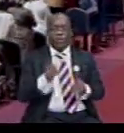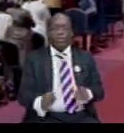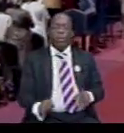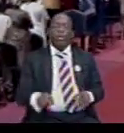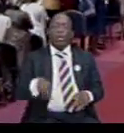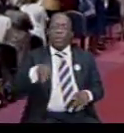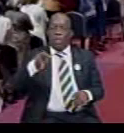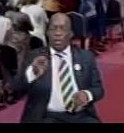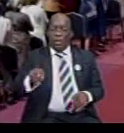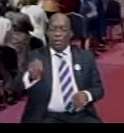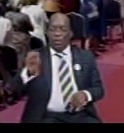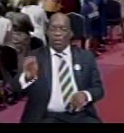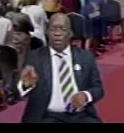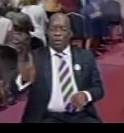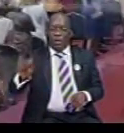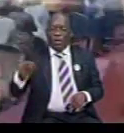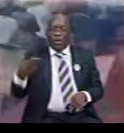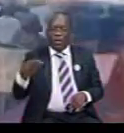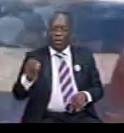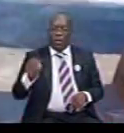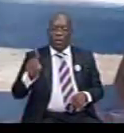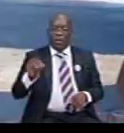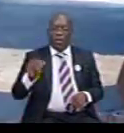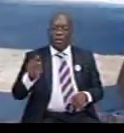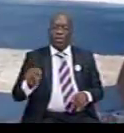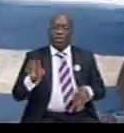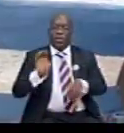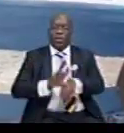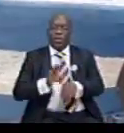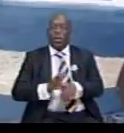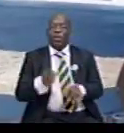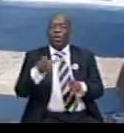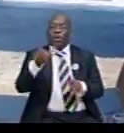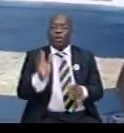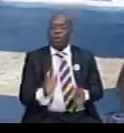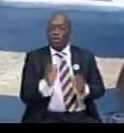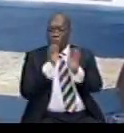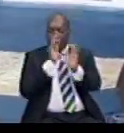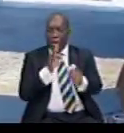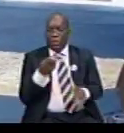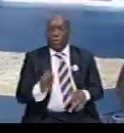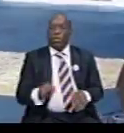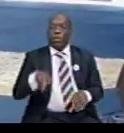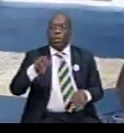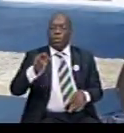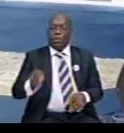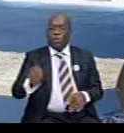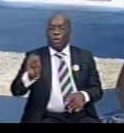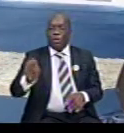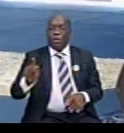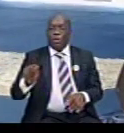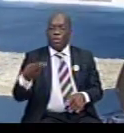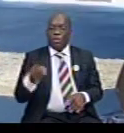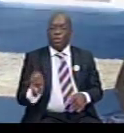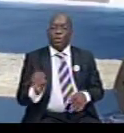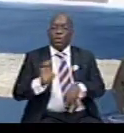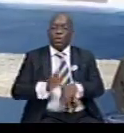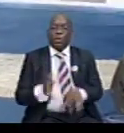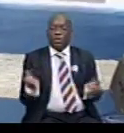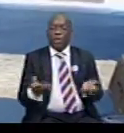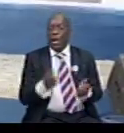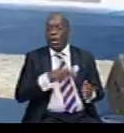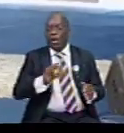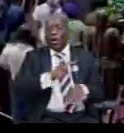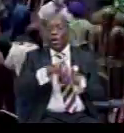the Methodist Church here, and God bless all the churches we represent in